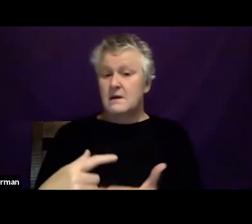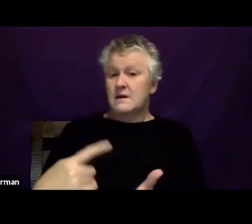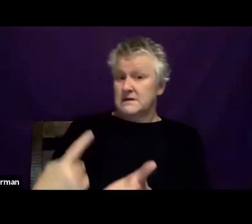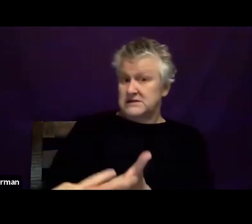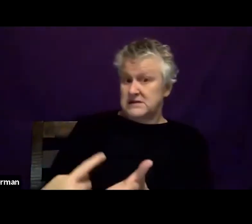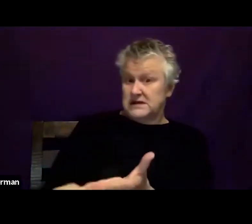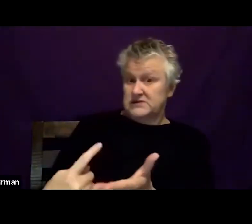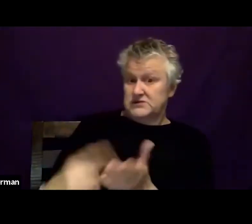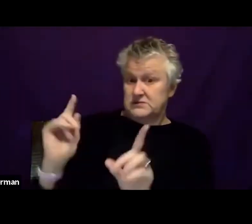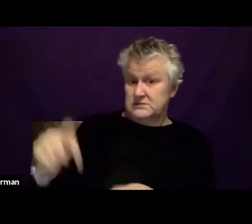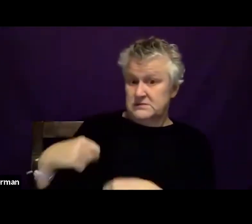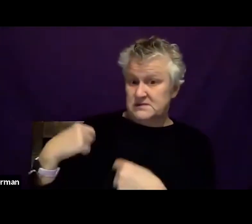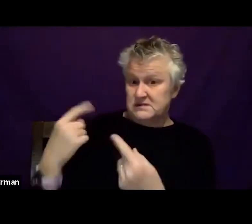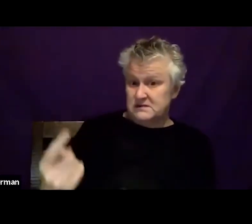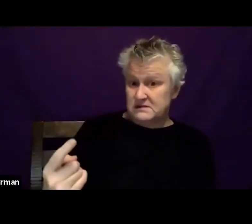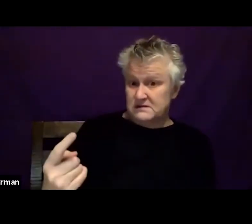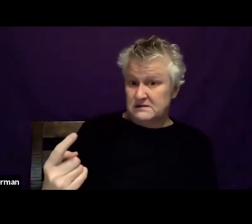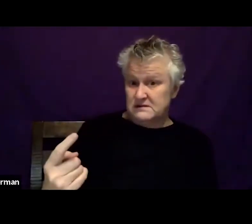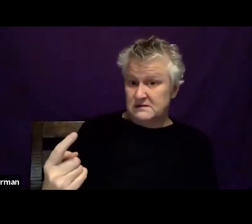often been about